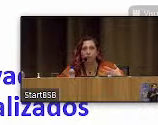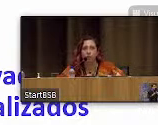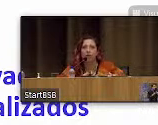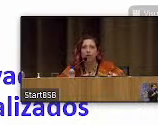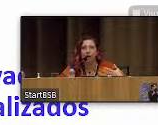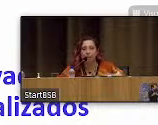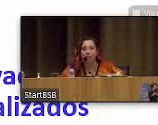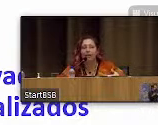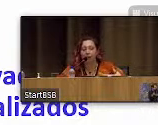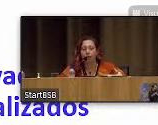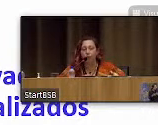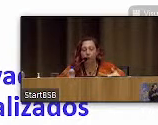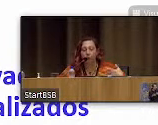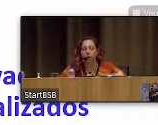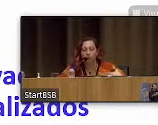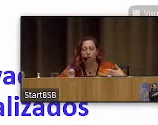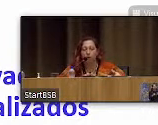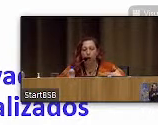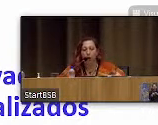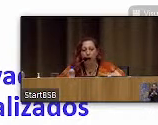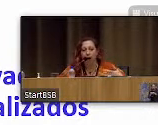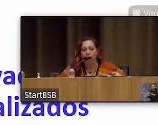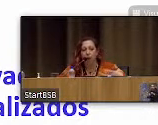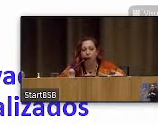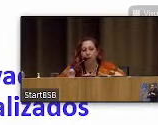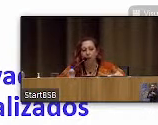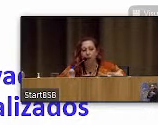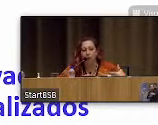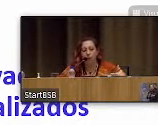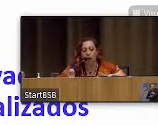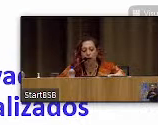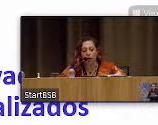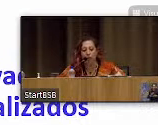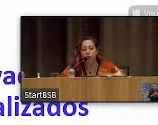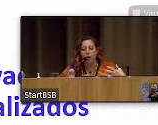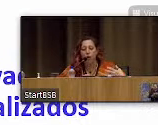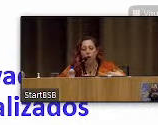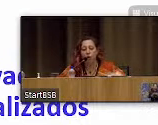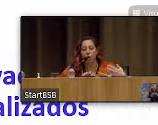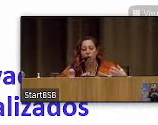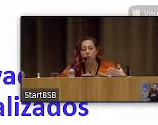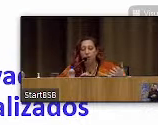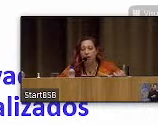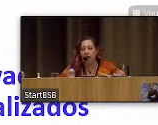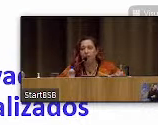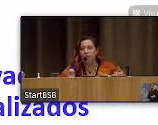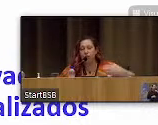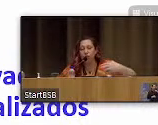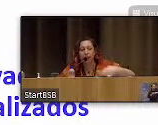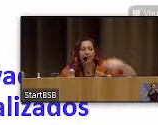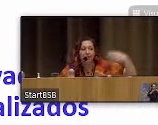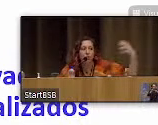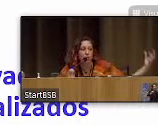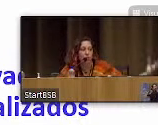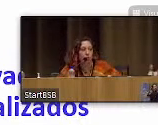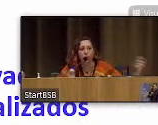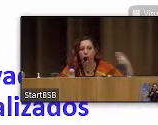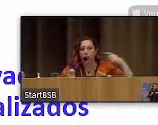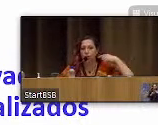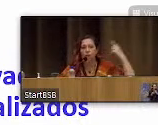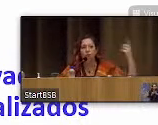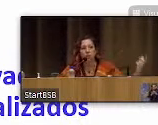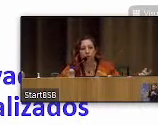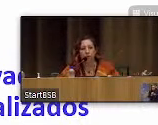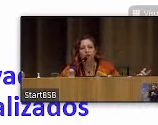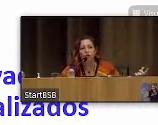Also, during this pandemic, we learned a lot, we exchanged knowledge, and there were